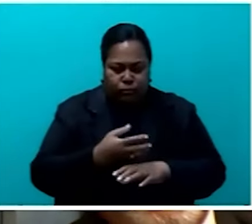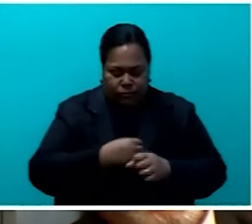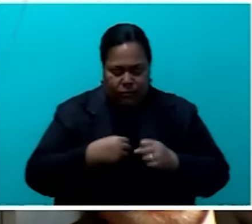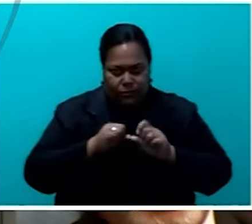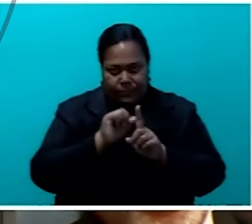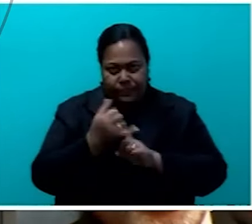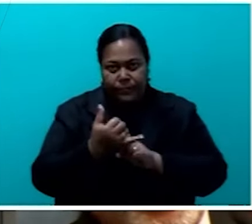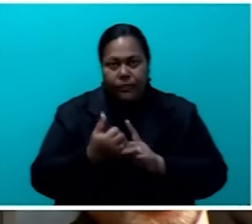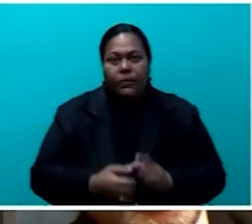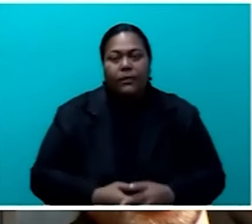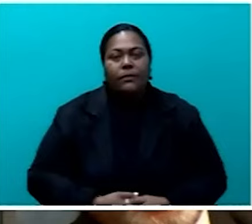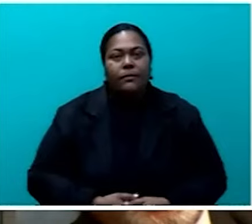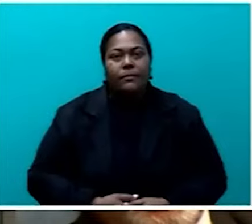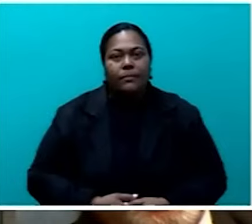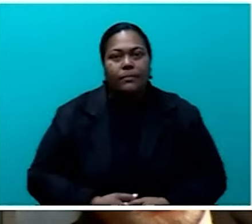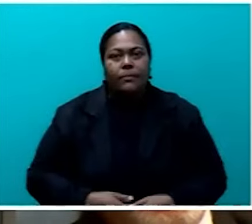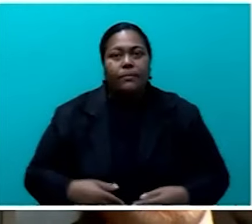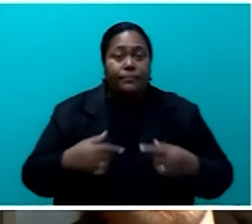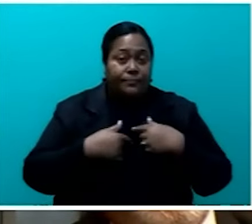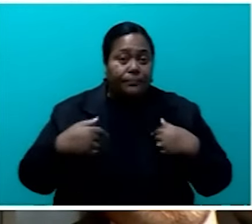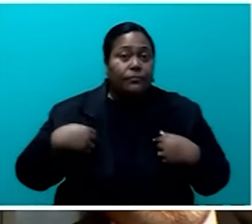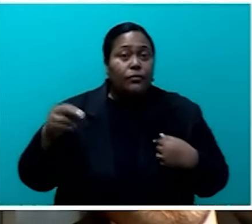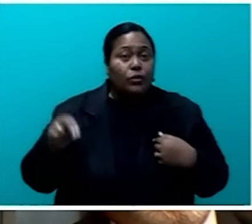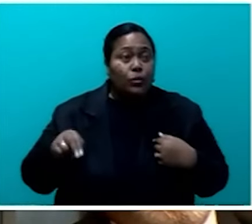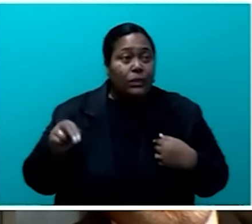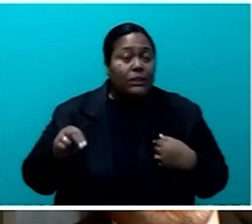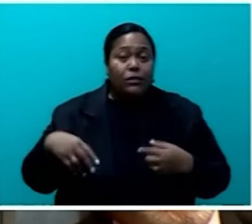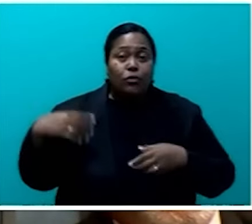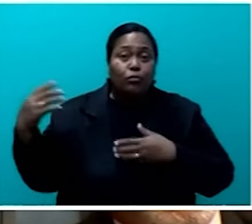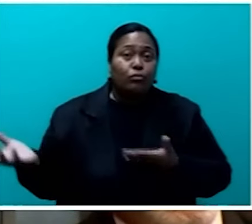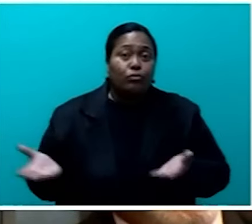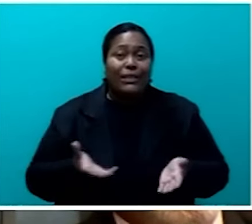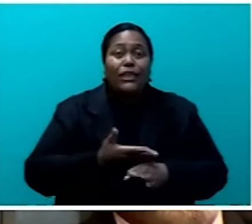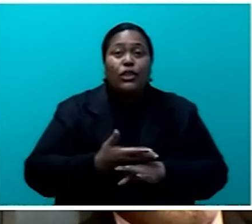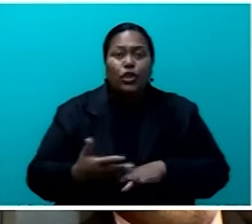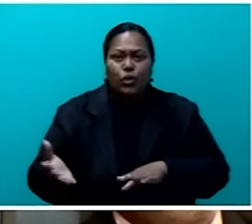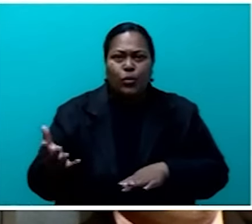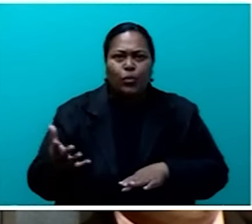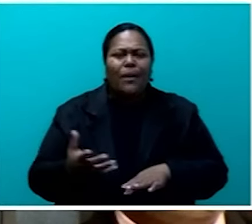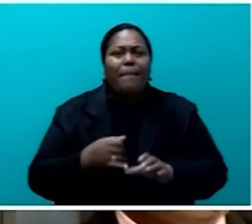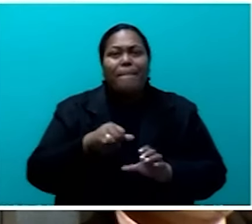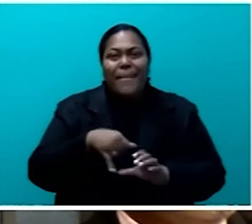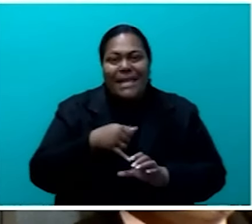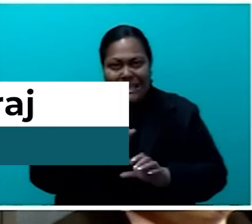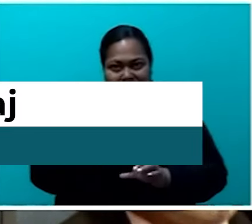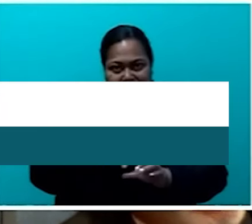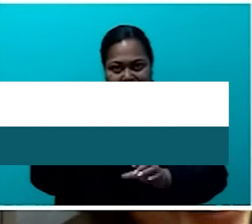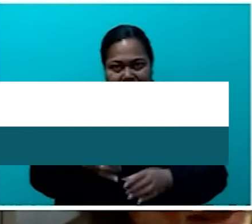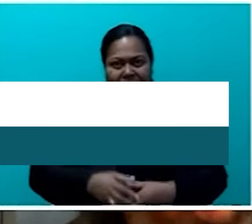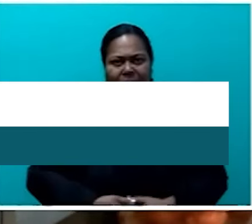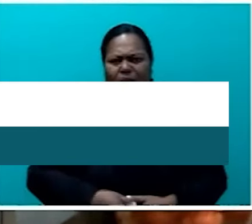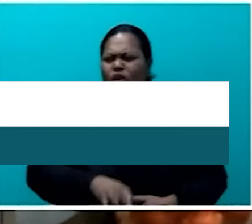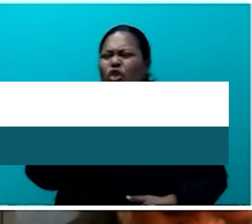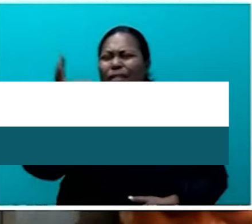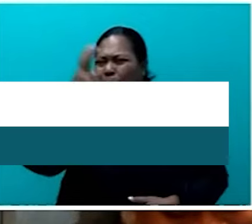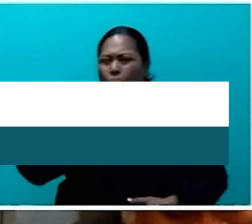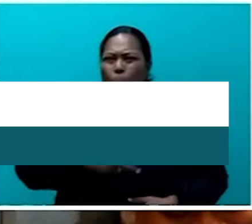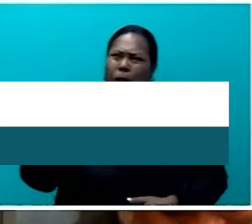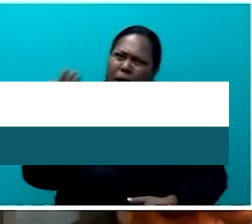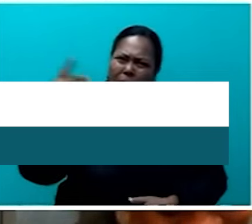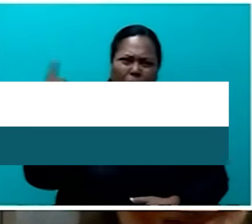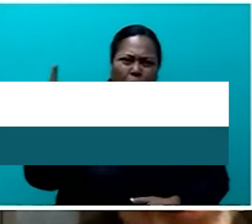Honorable Speaker, we need to even bring in new medications and not the outdated ones that are